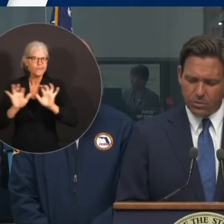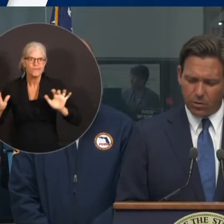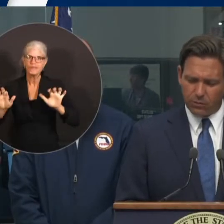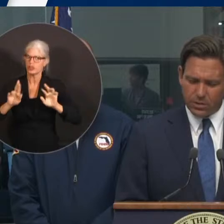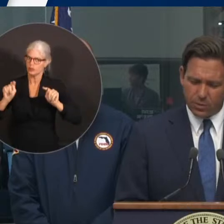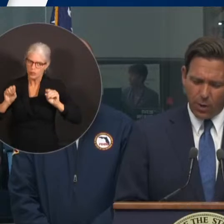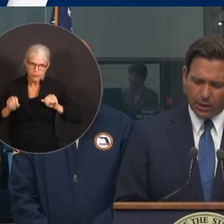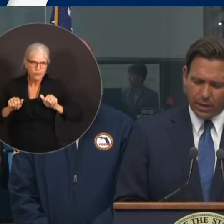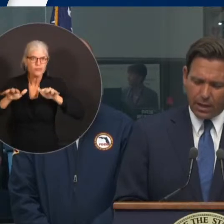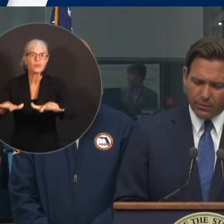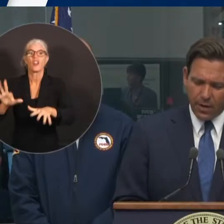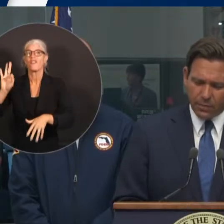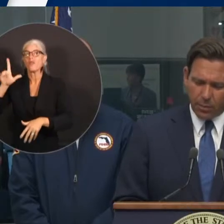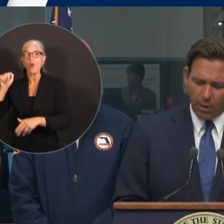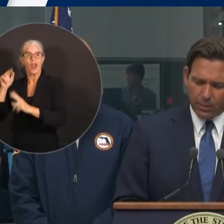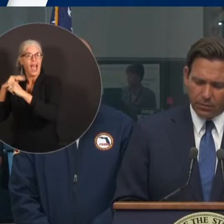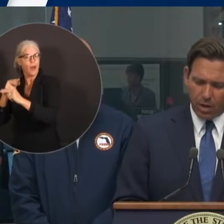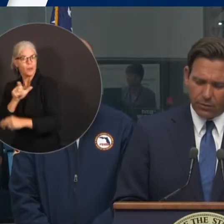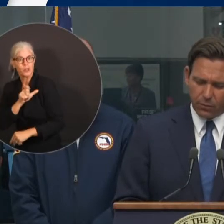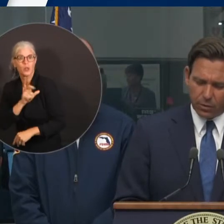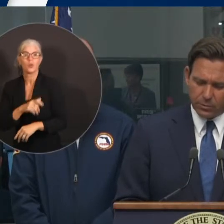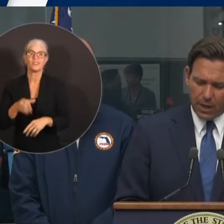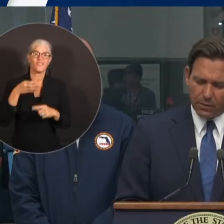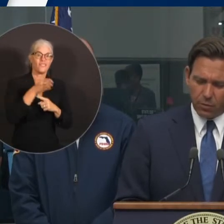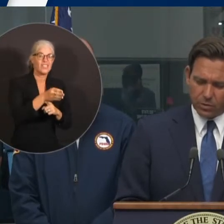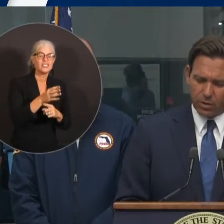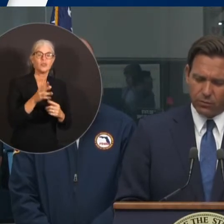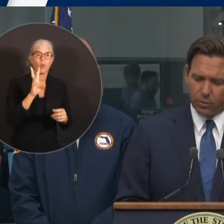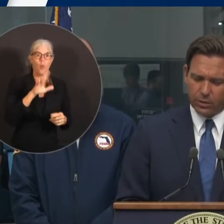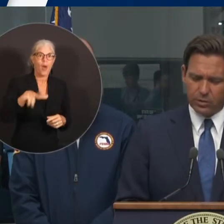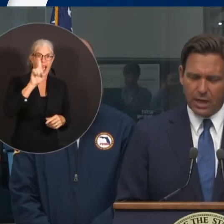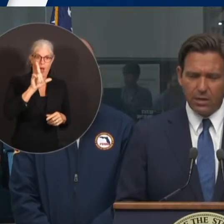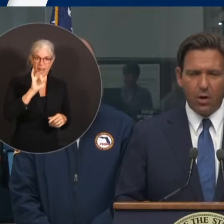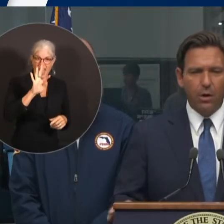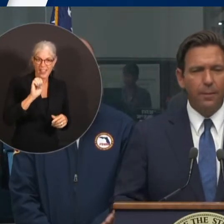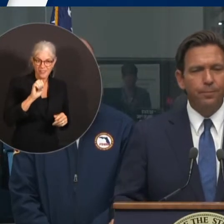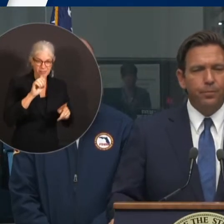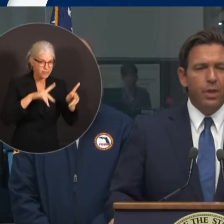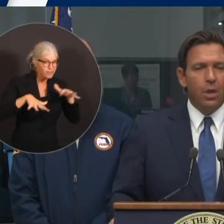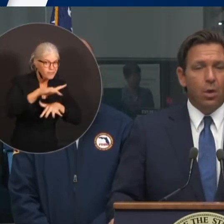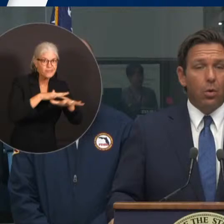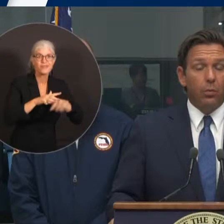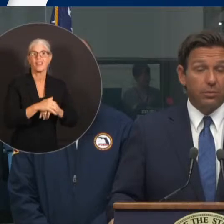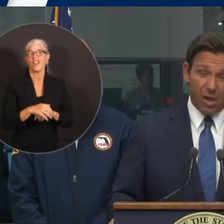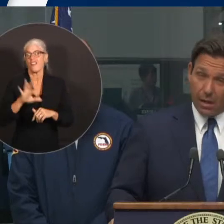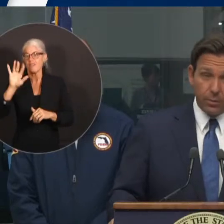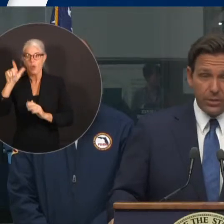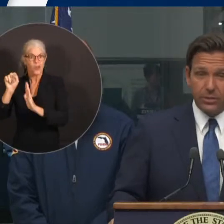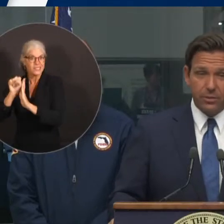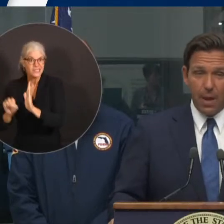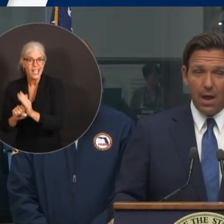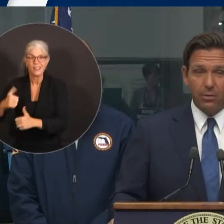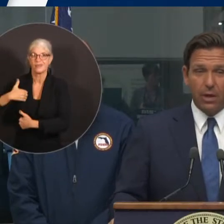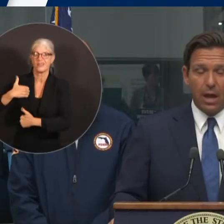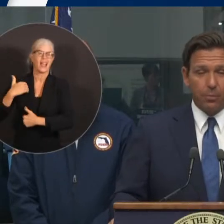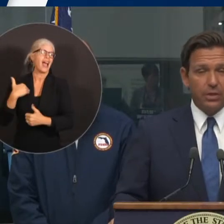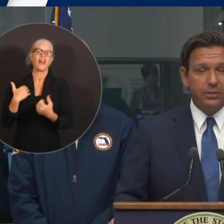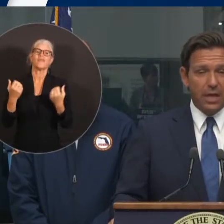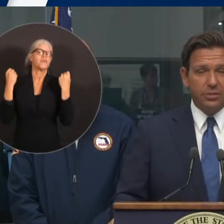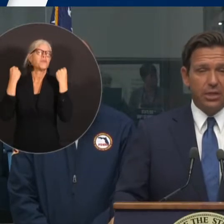Highway Patrol, Fish and Wildlife, Department of Law Enforcement, and of course our Florida State Guard. There was a lot of questions